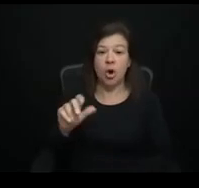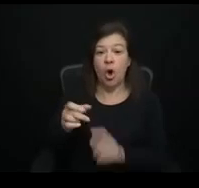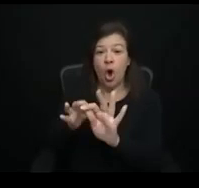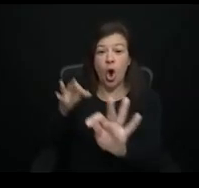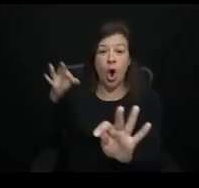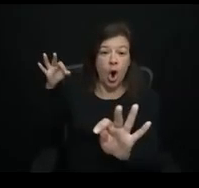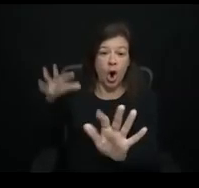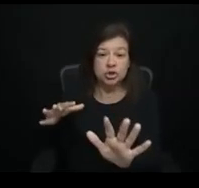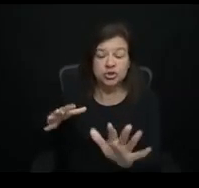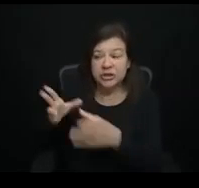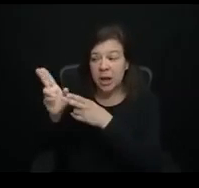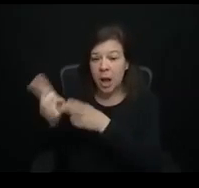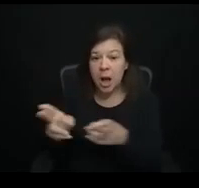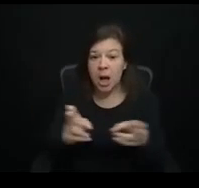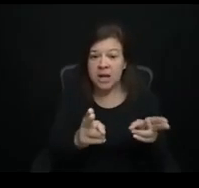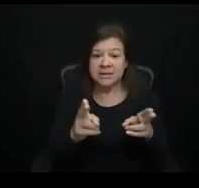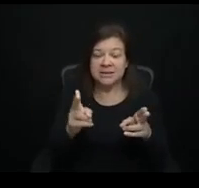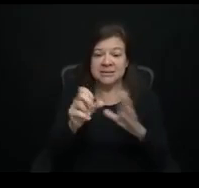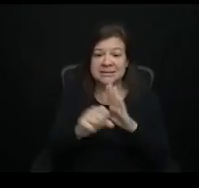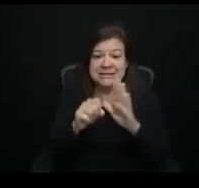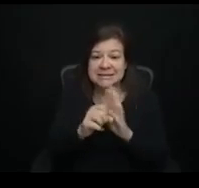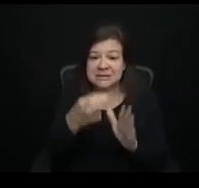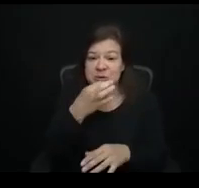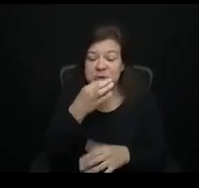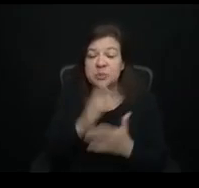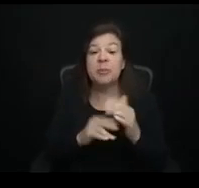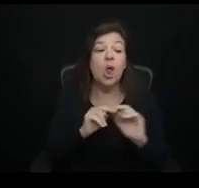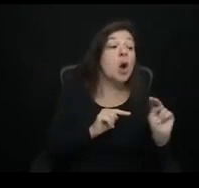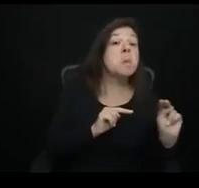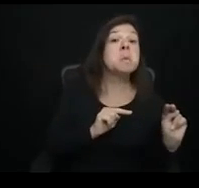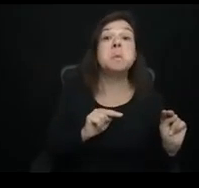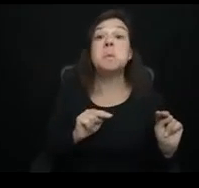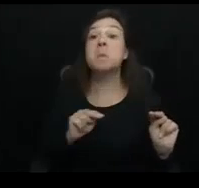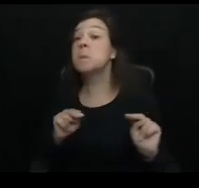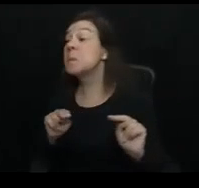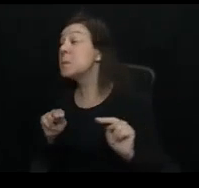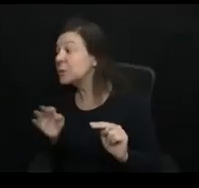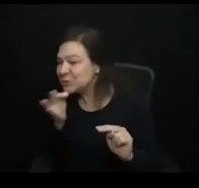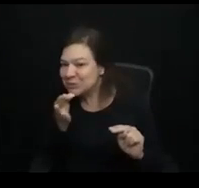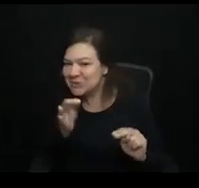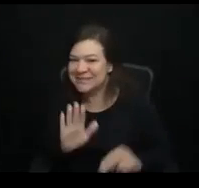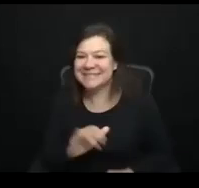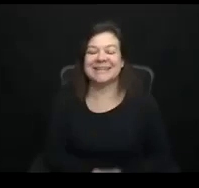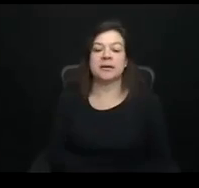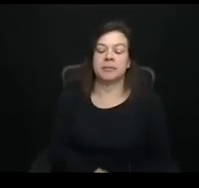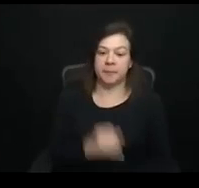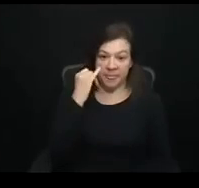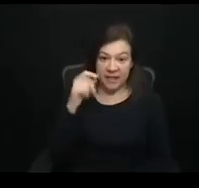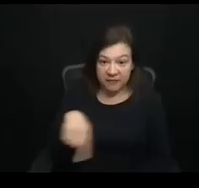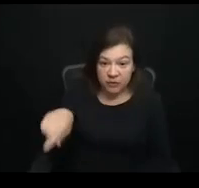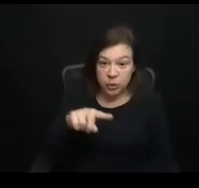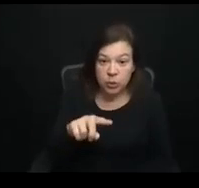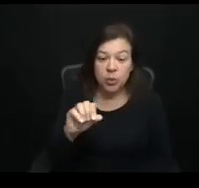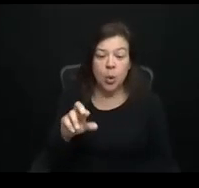around the corner. Usually people are starting to get out and do some scouting. Just if you or anyone